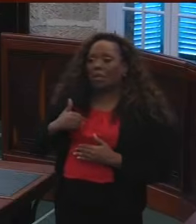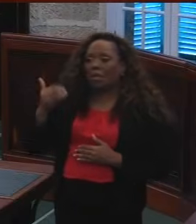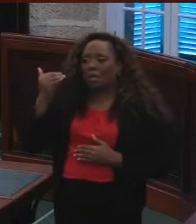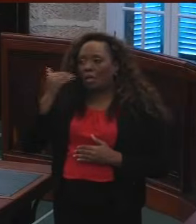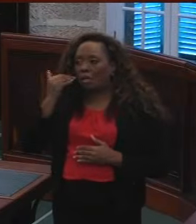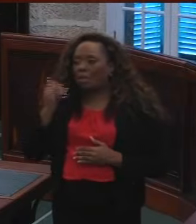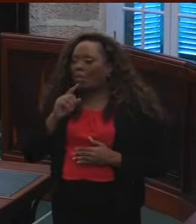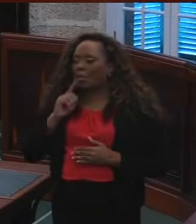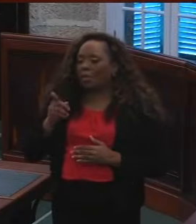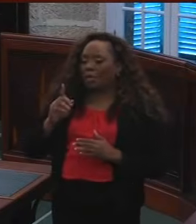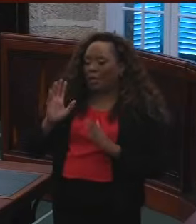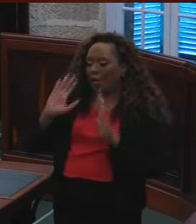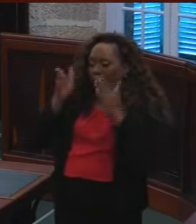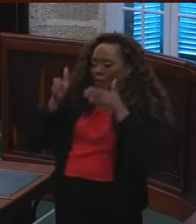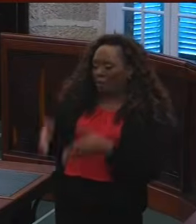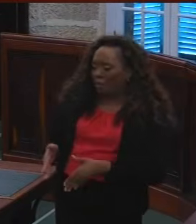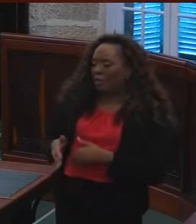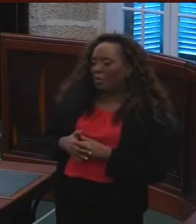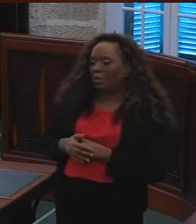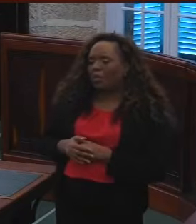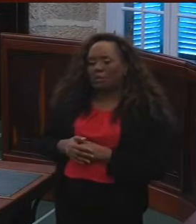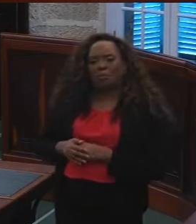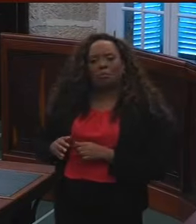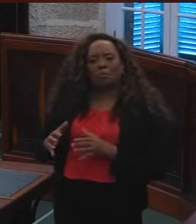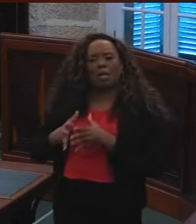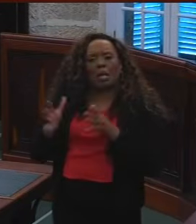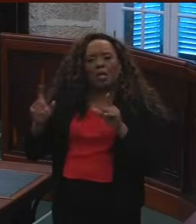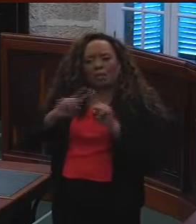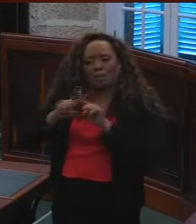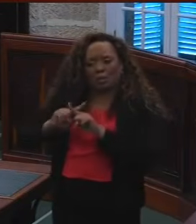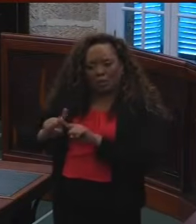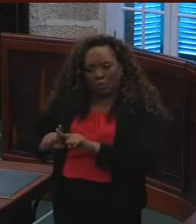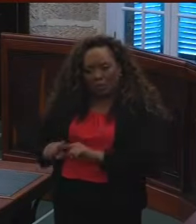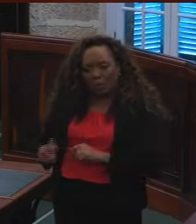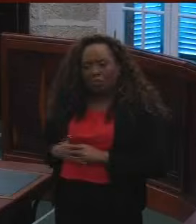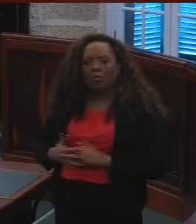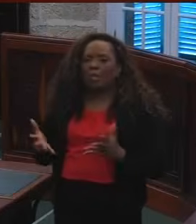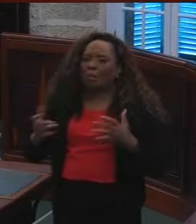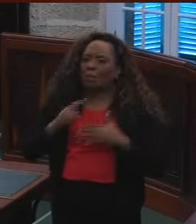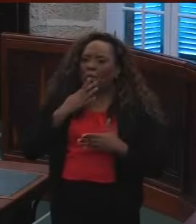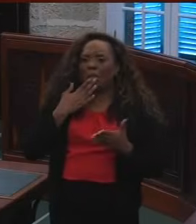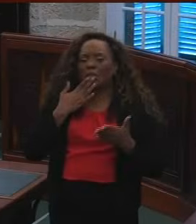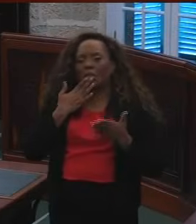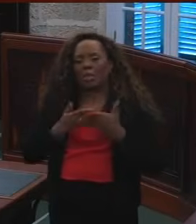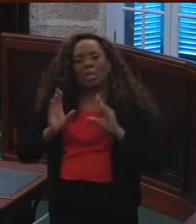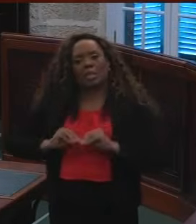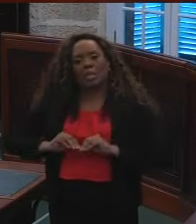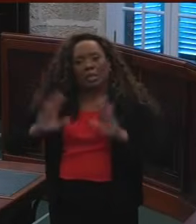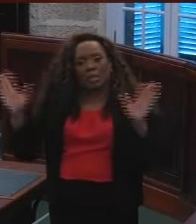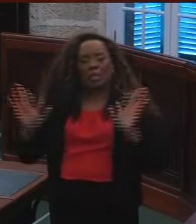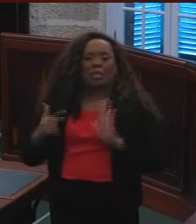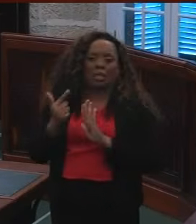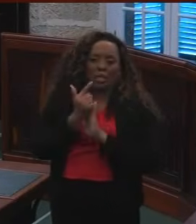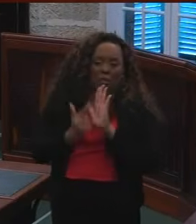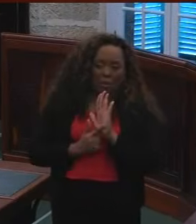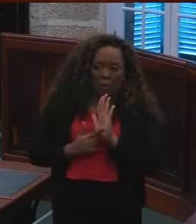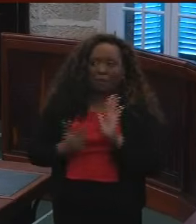that I think we have to be able to complete if we're going to be able to say that we have comprehensive social legislation, Mr. Speaker,